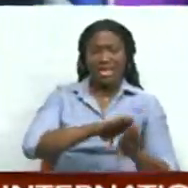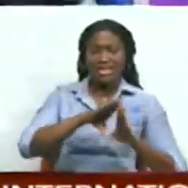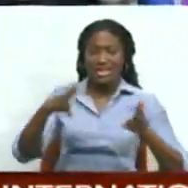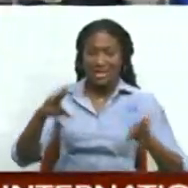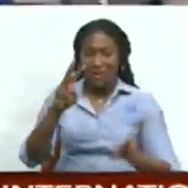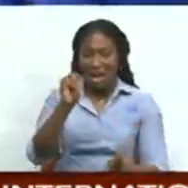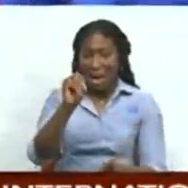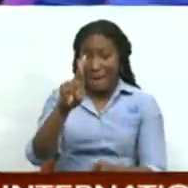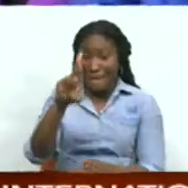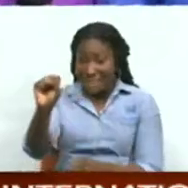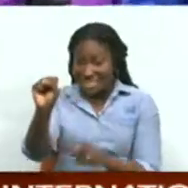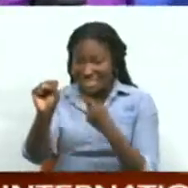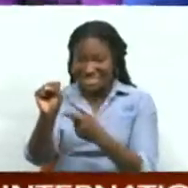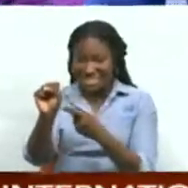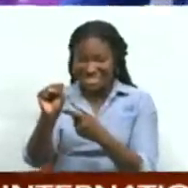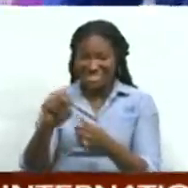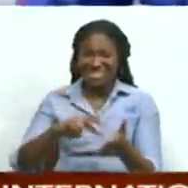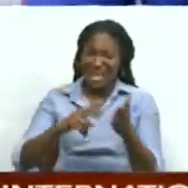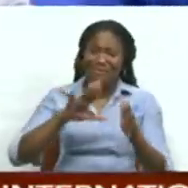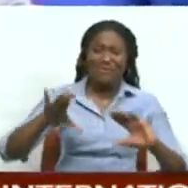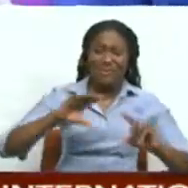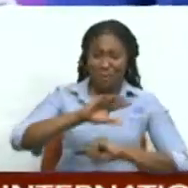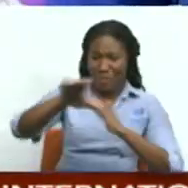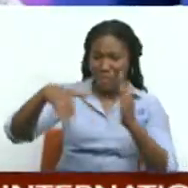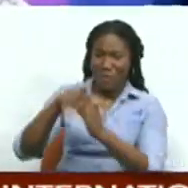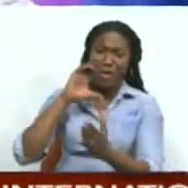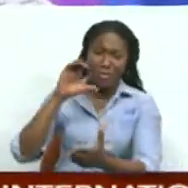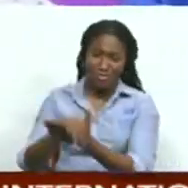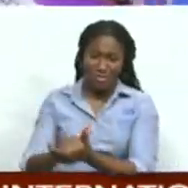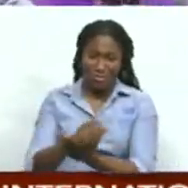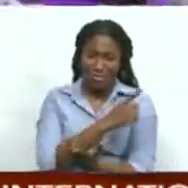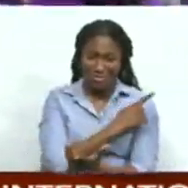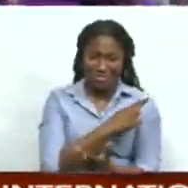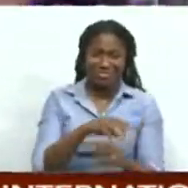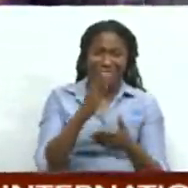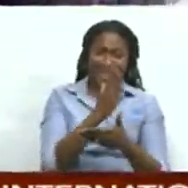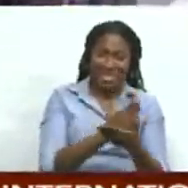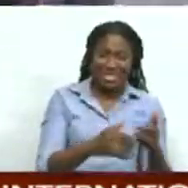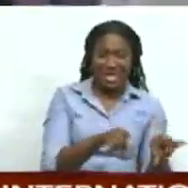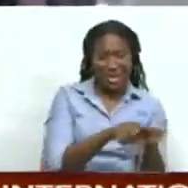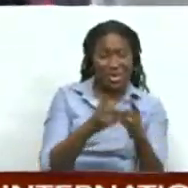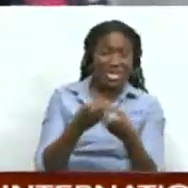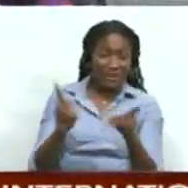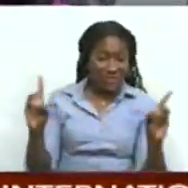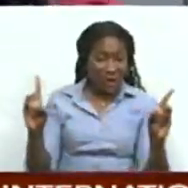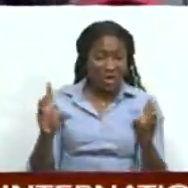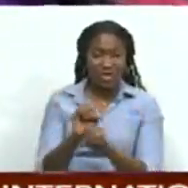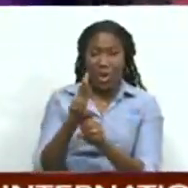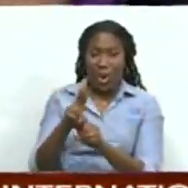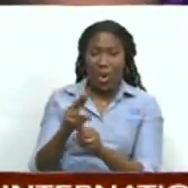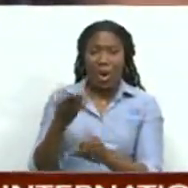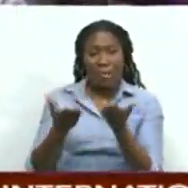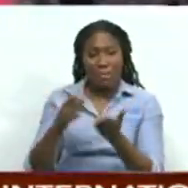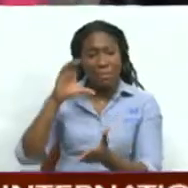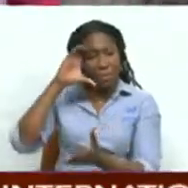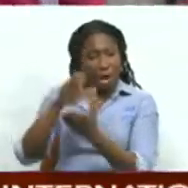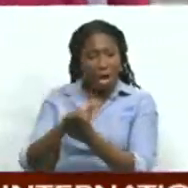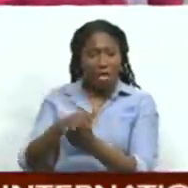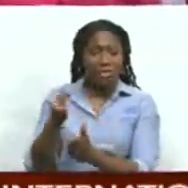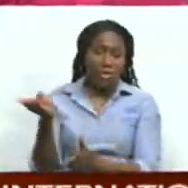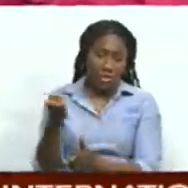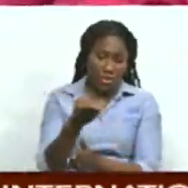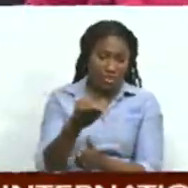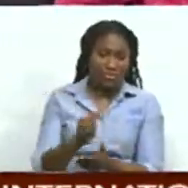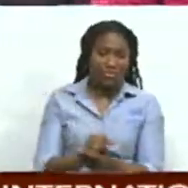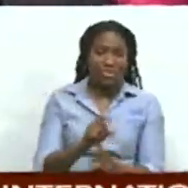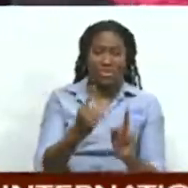in its 47th year and has delegates who are not only married, but divorced or widowed. Yet the delegates met with